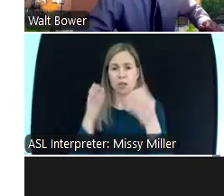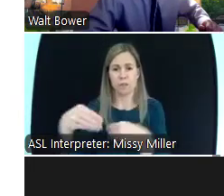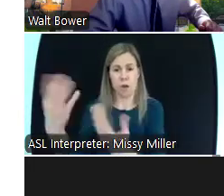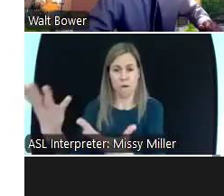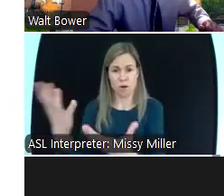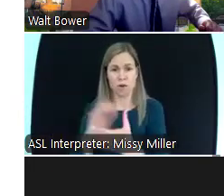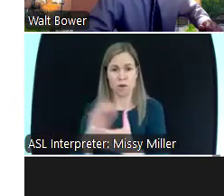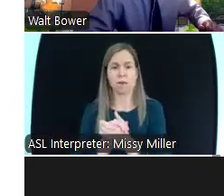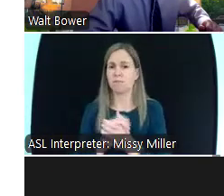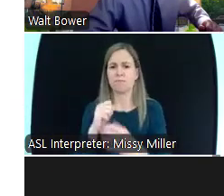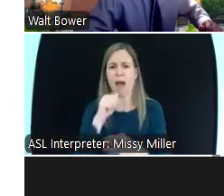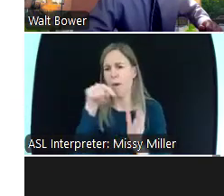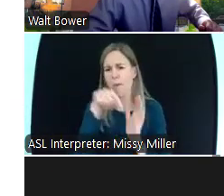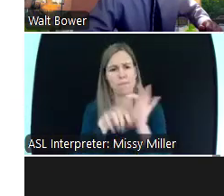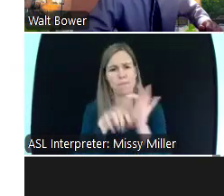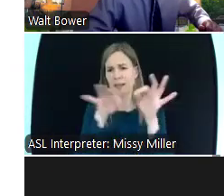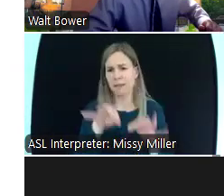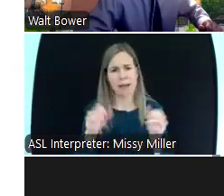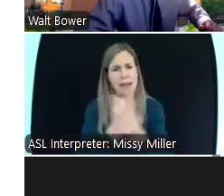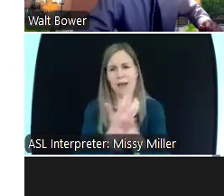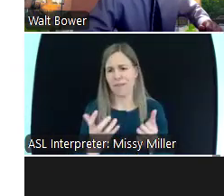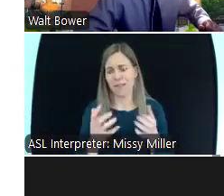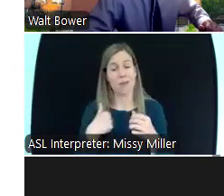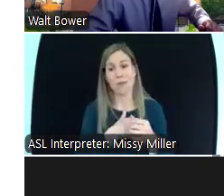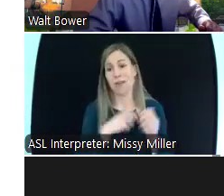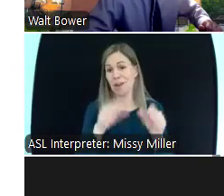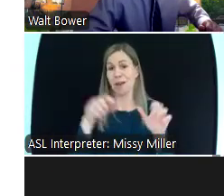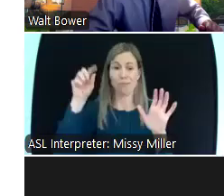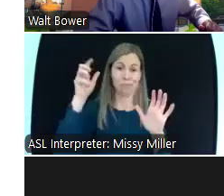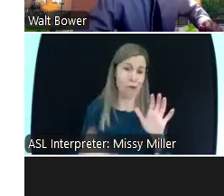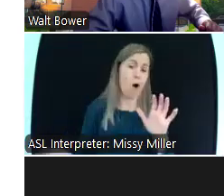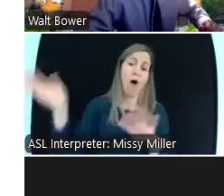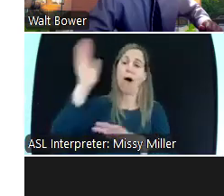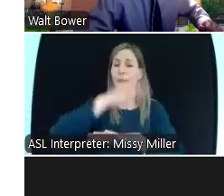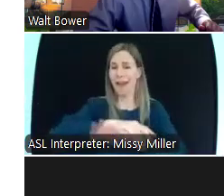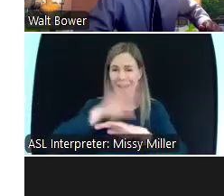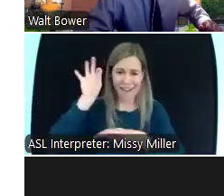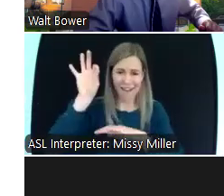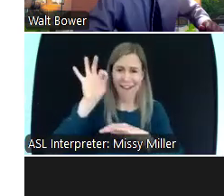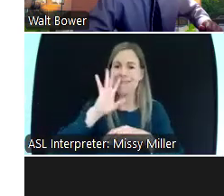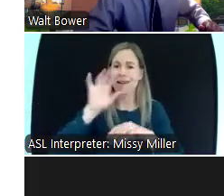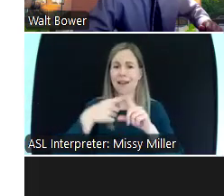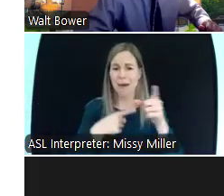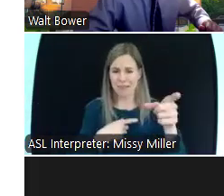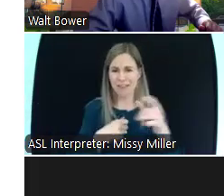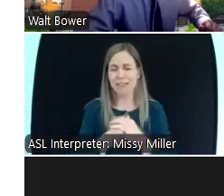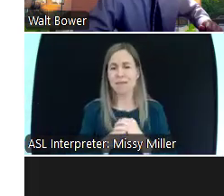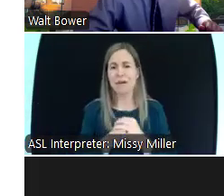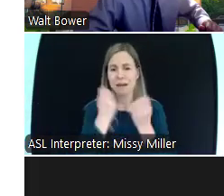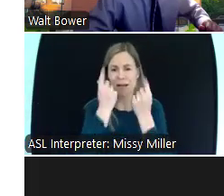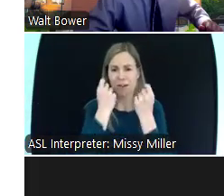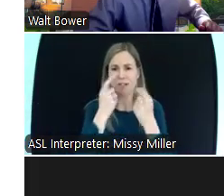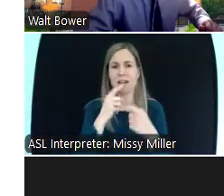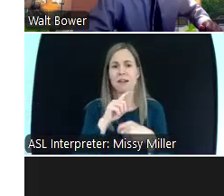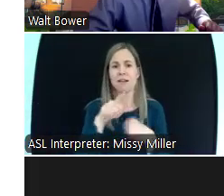go through everything here because we could literally spend all day, but we do have the information for all of our